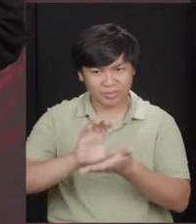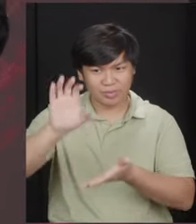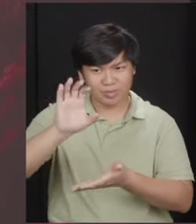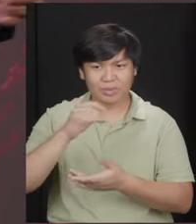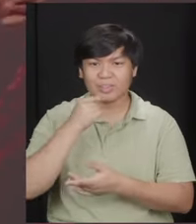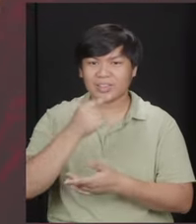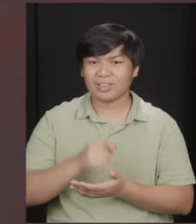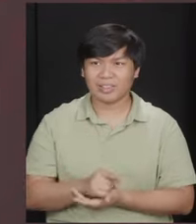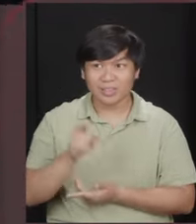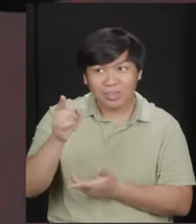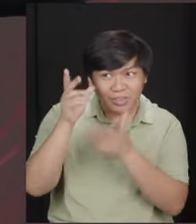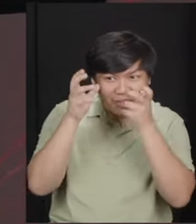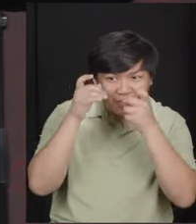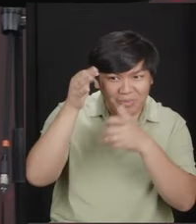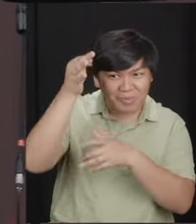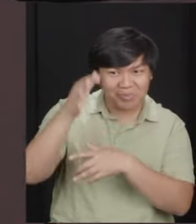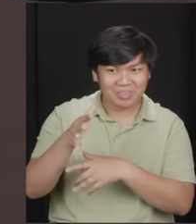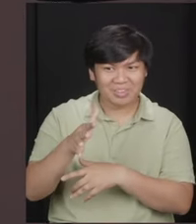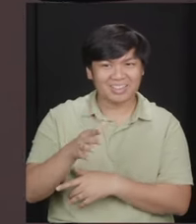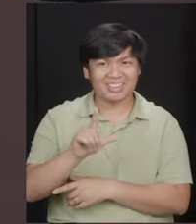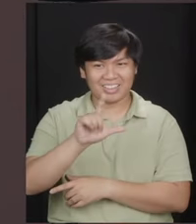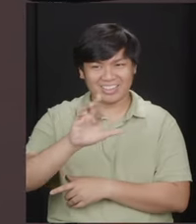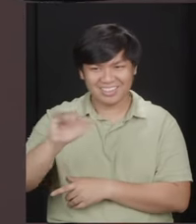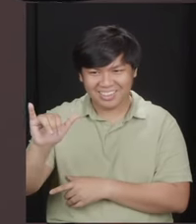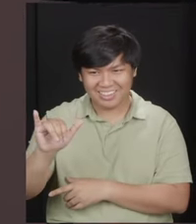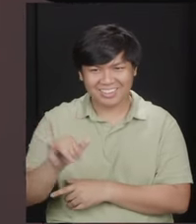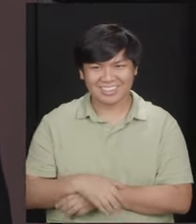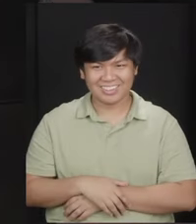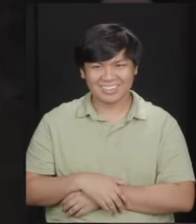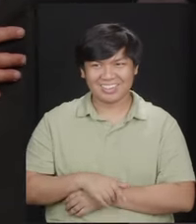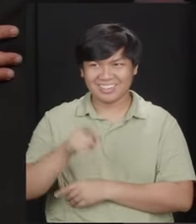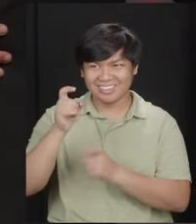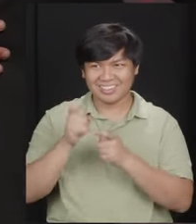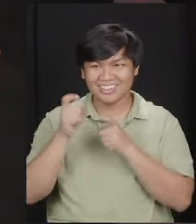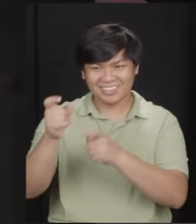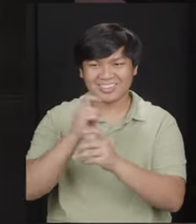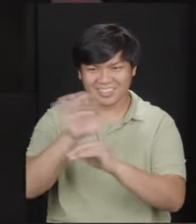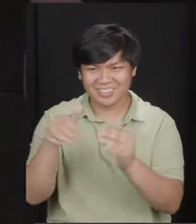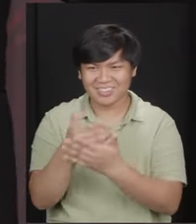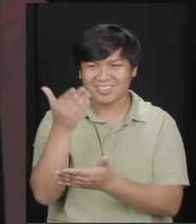say, did you listen to Pastor Ma? Pa? Give to everyone